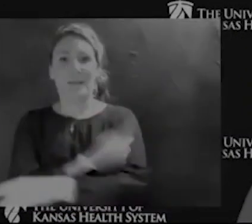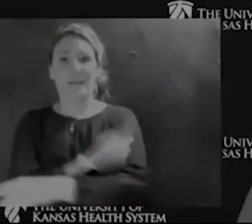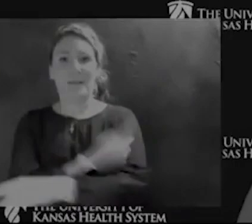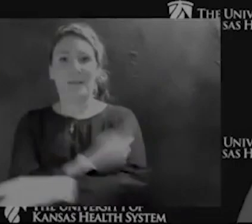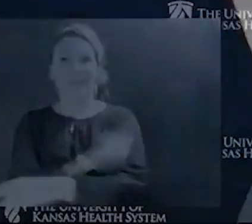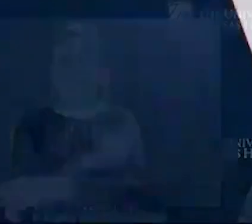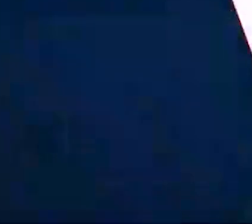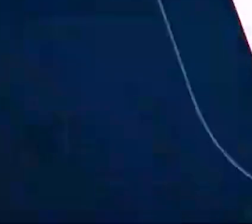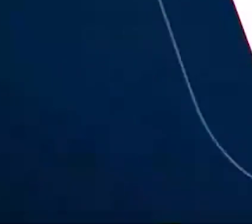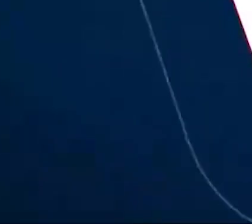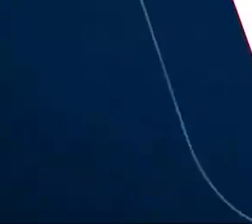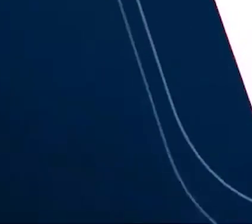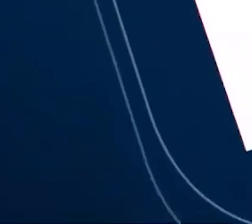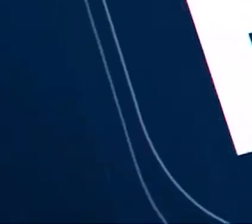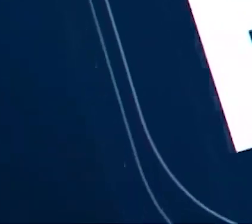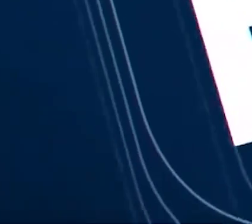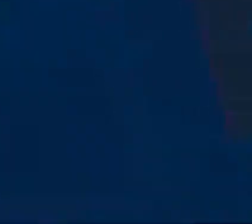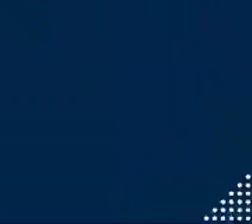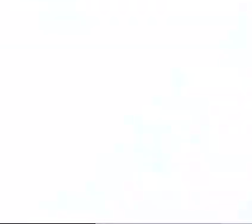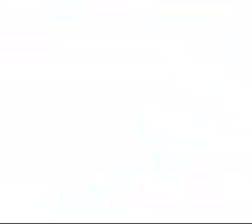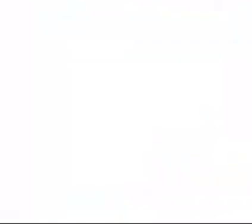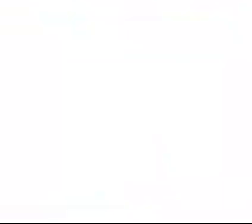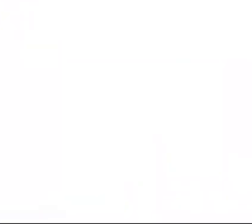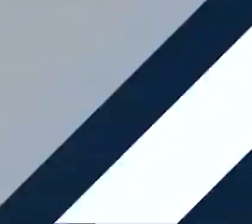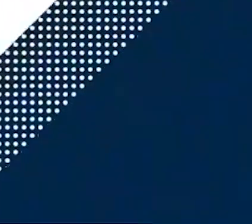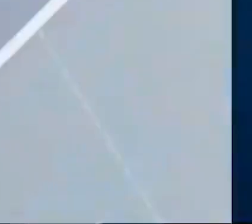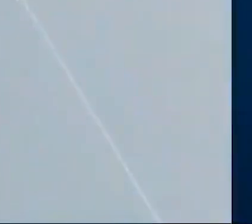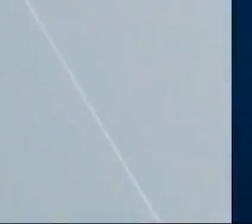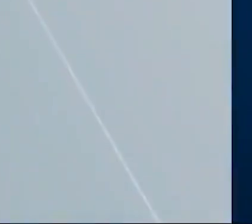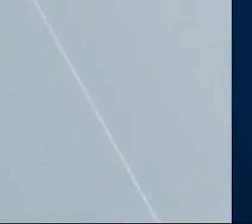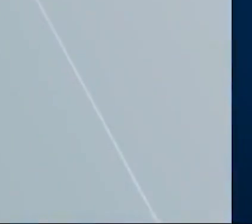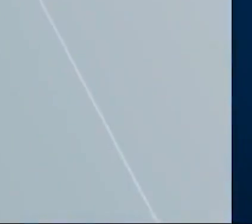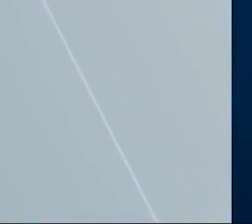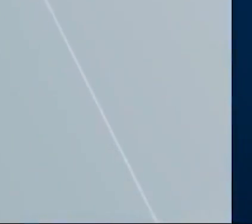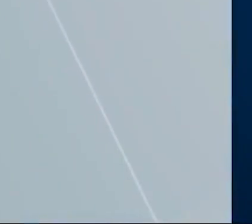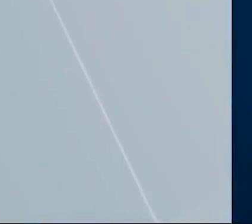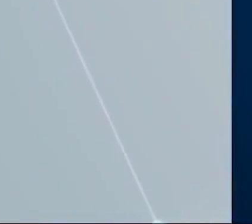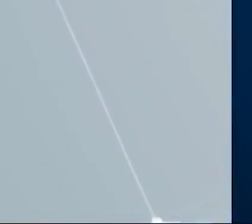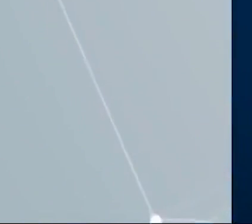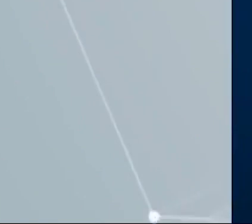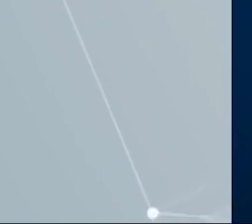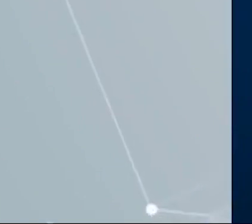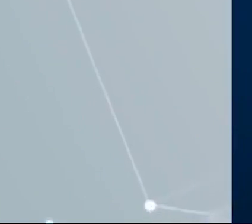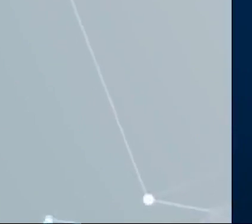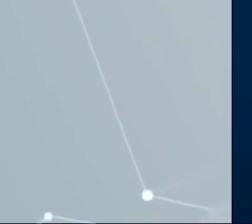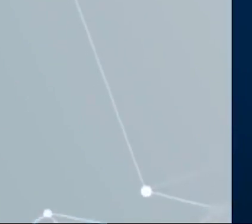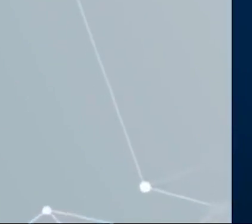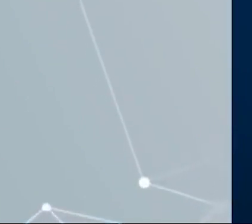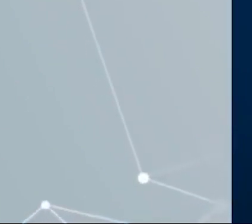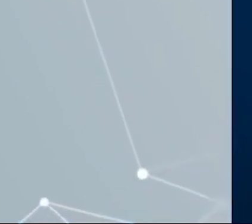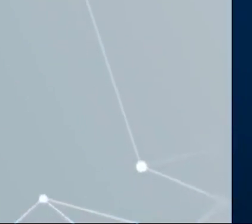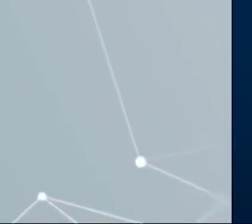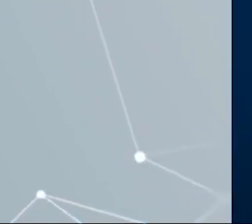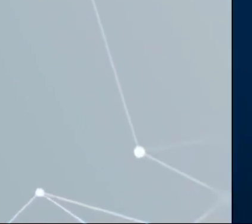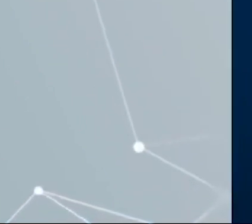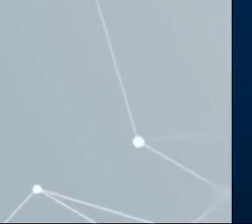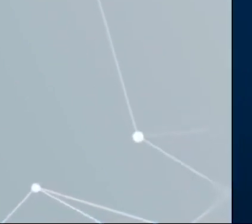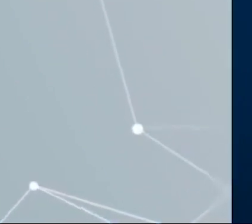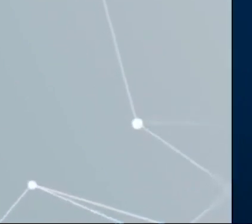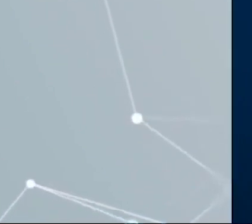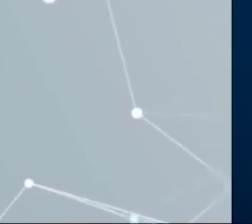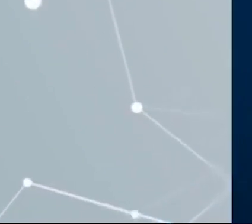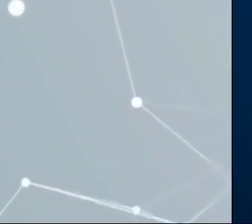I mean, I'll start. You know, medically, that's the wrong decision, the wrong choice, the wrong messaging to send. Again, for those things that we've just gone over,